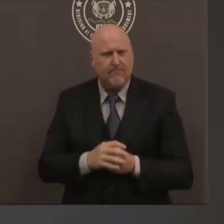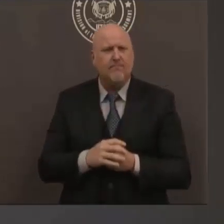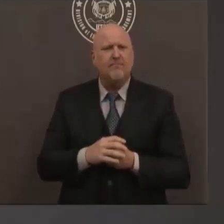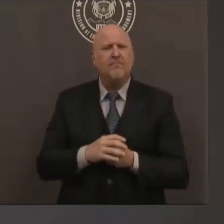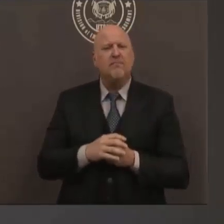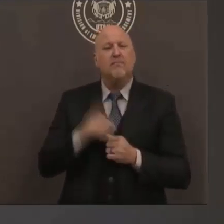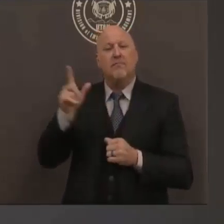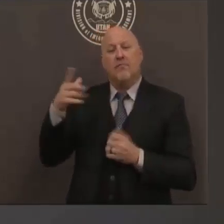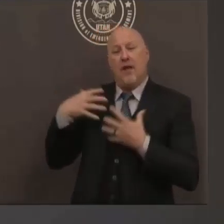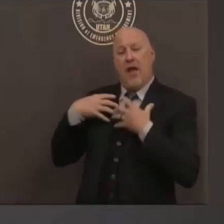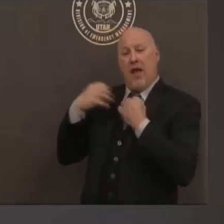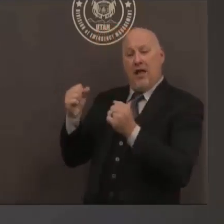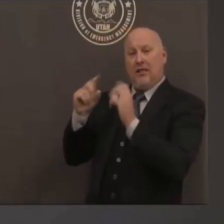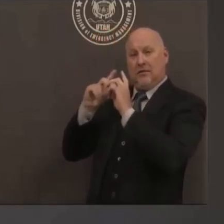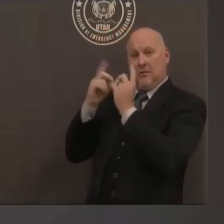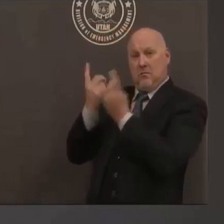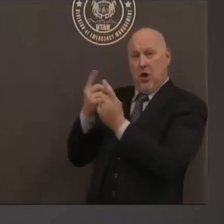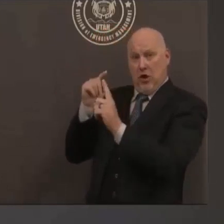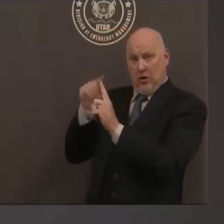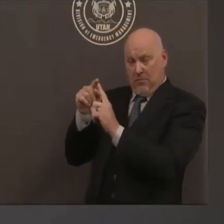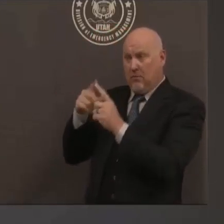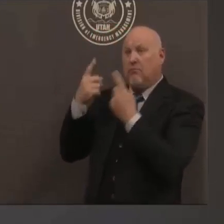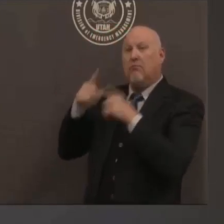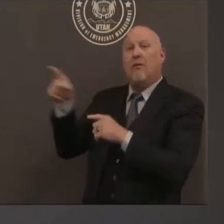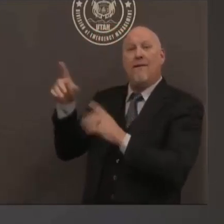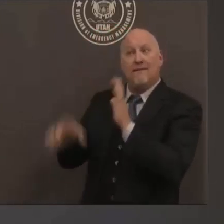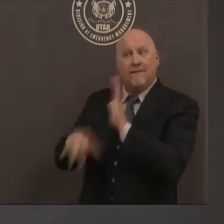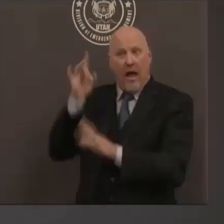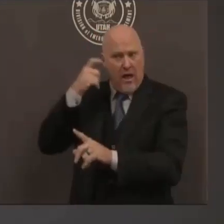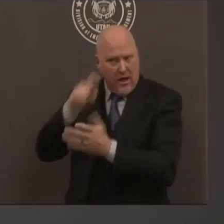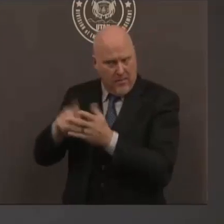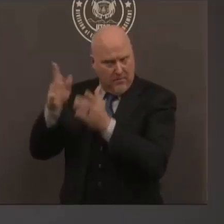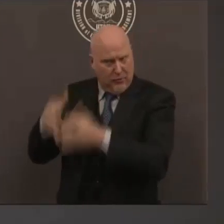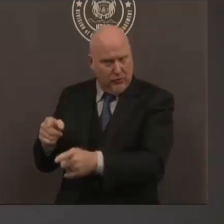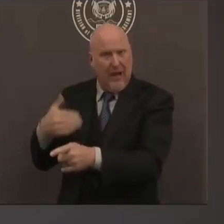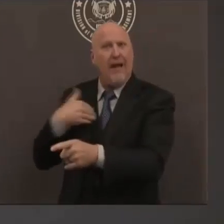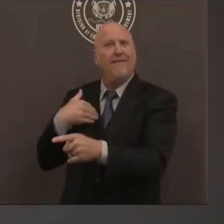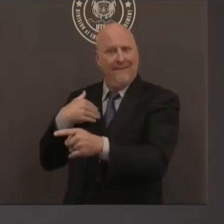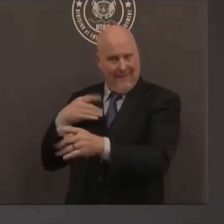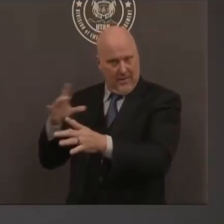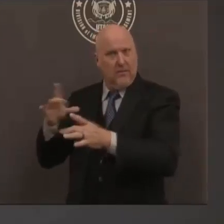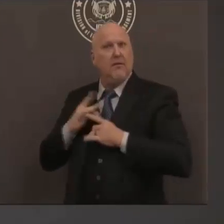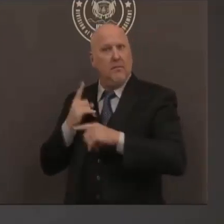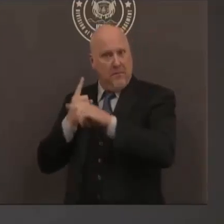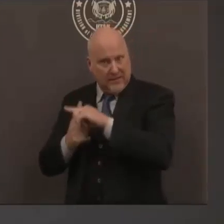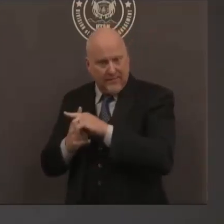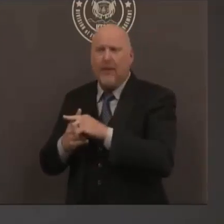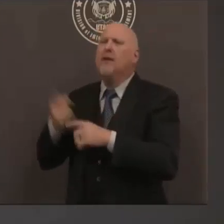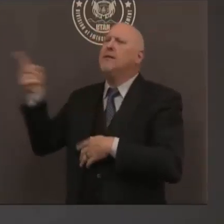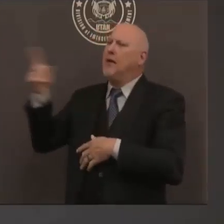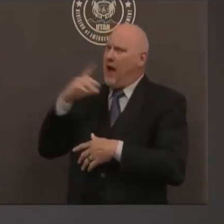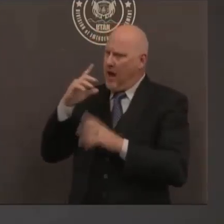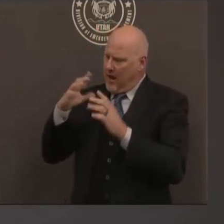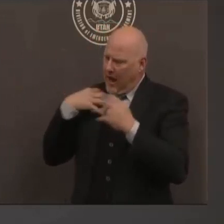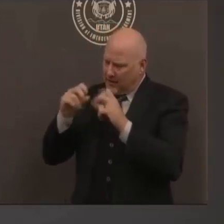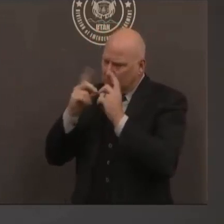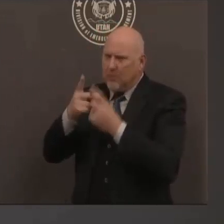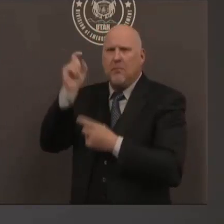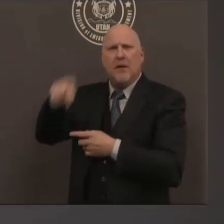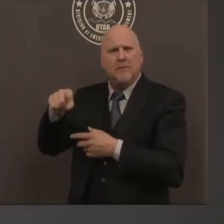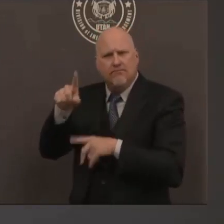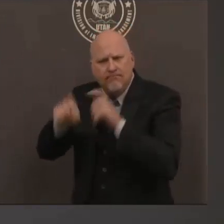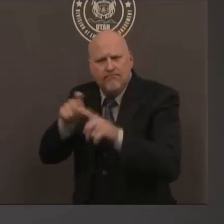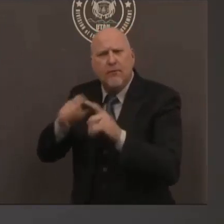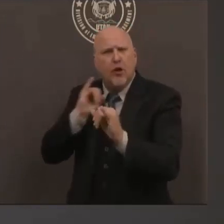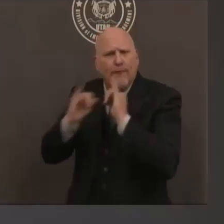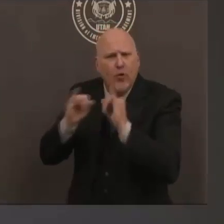with. Sometimes that's a memory quest. You remember who you saw and who you met and spent some time with, and then go back to talk